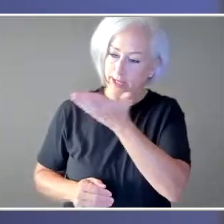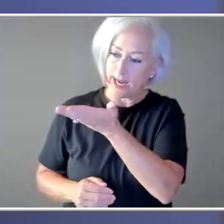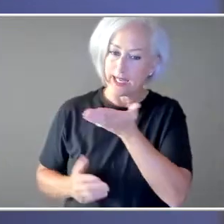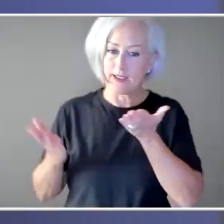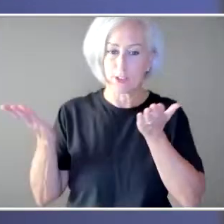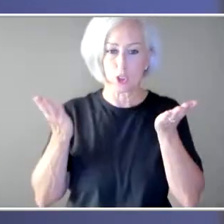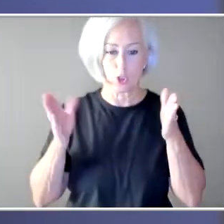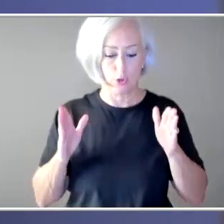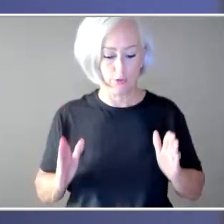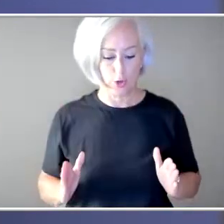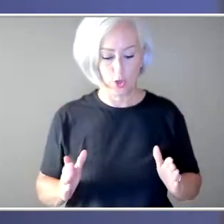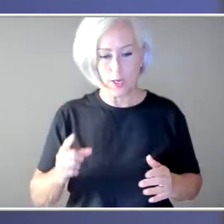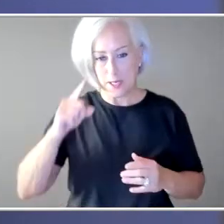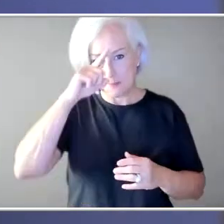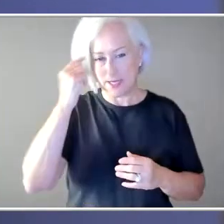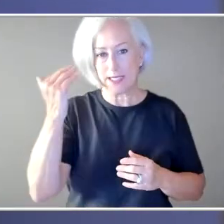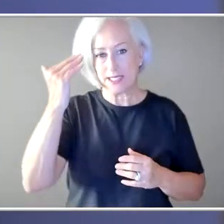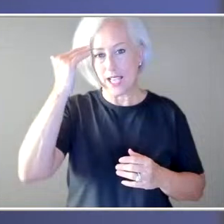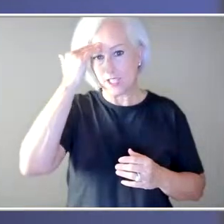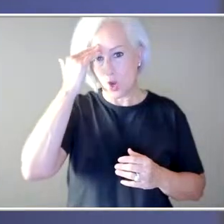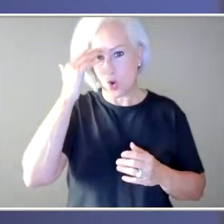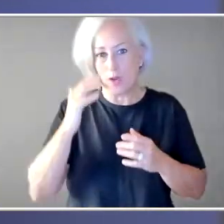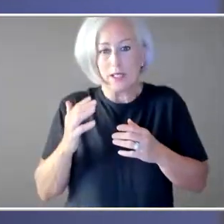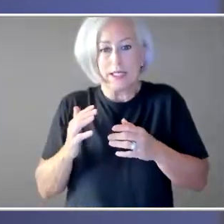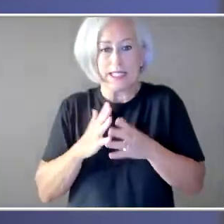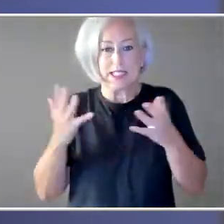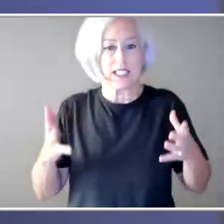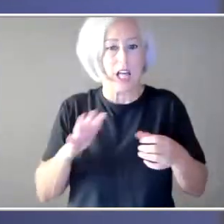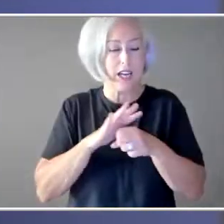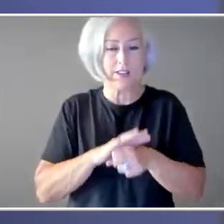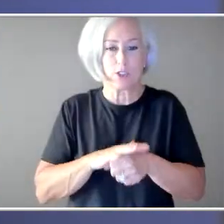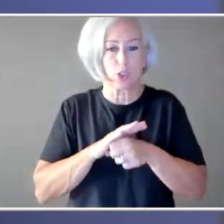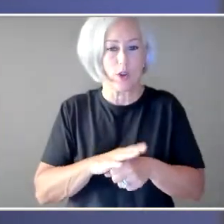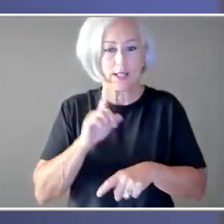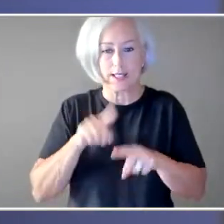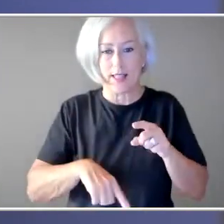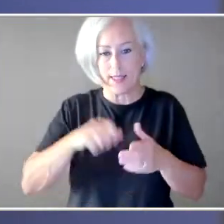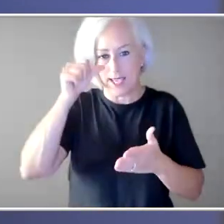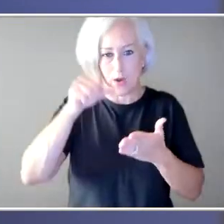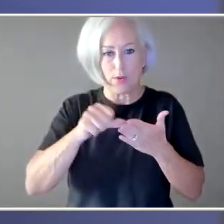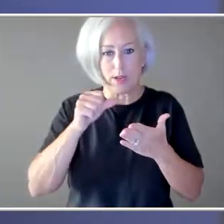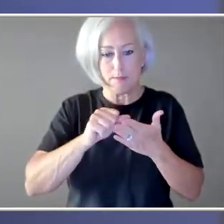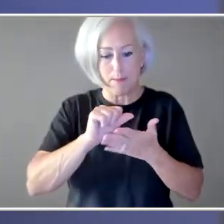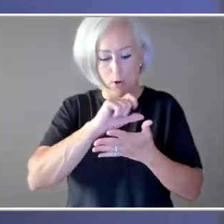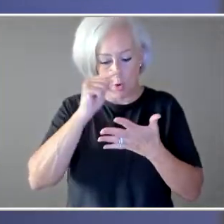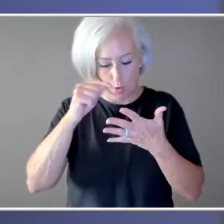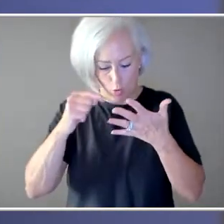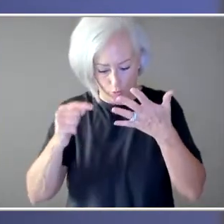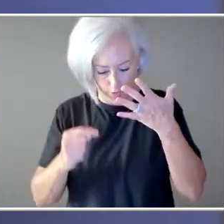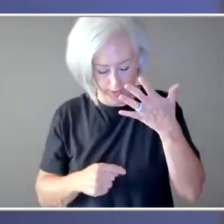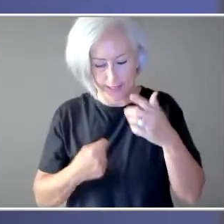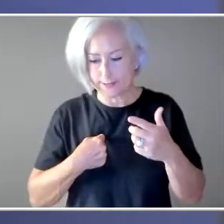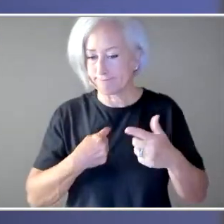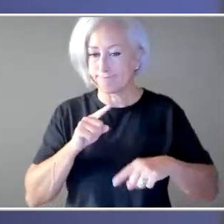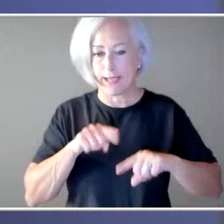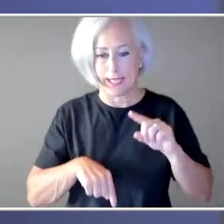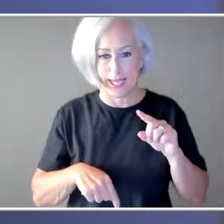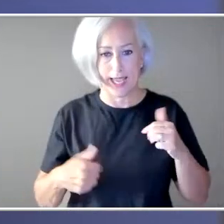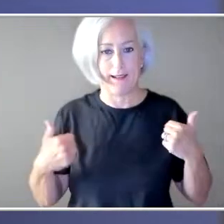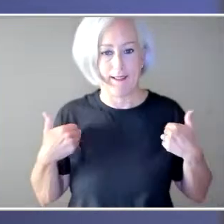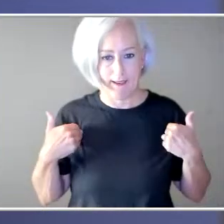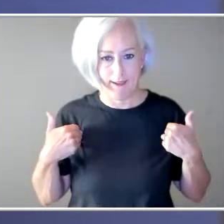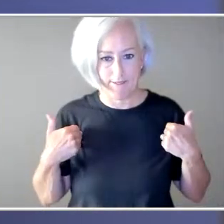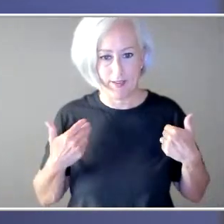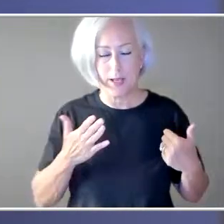know how high stress they are and they can't remember all the mammal things. My allergy